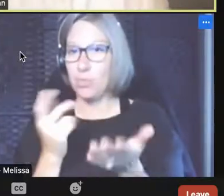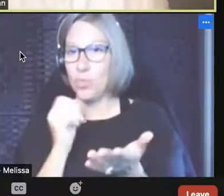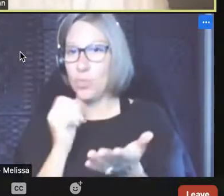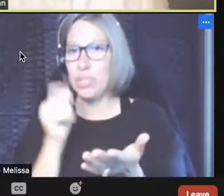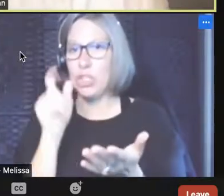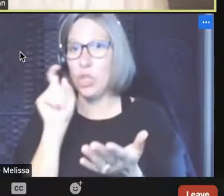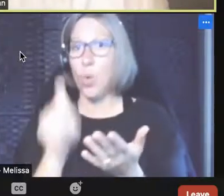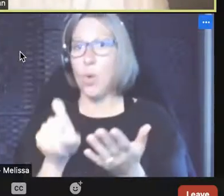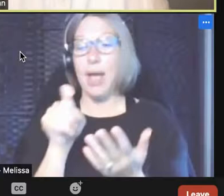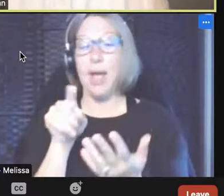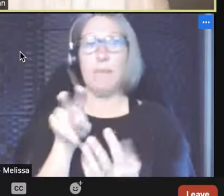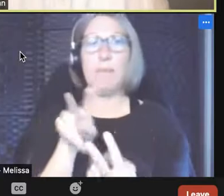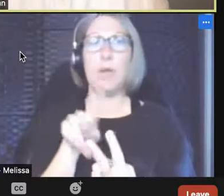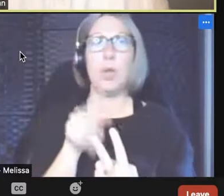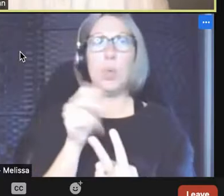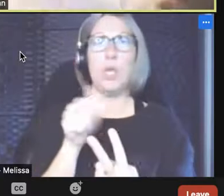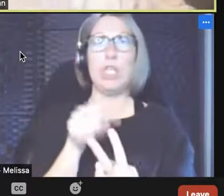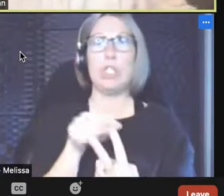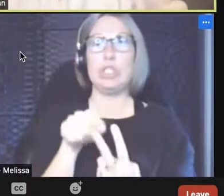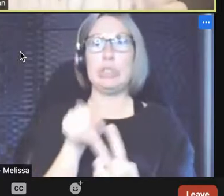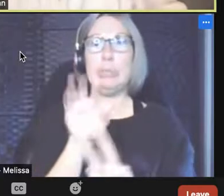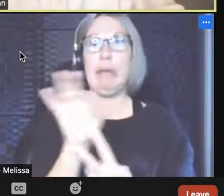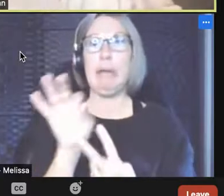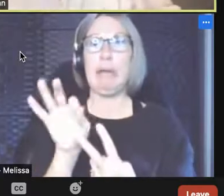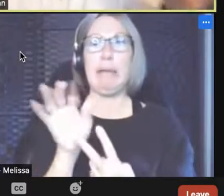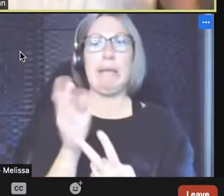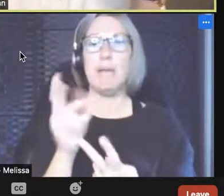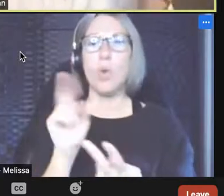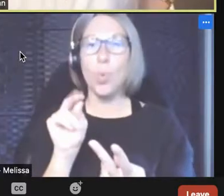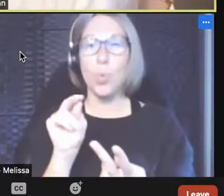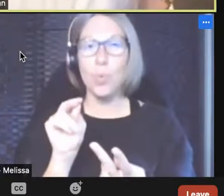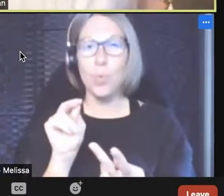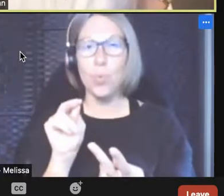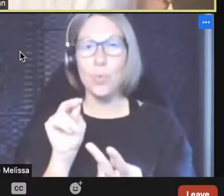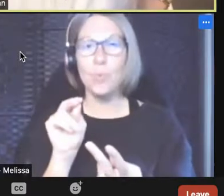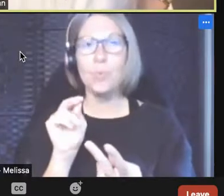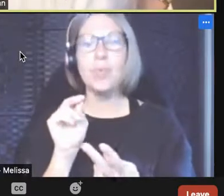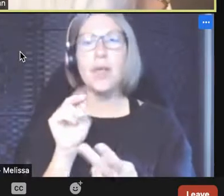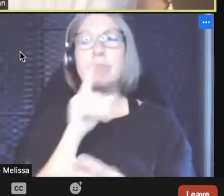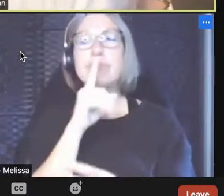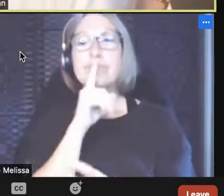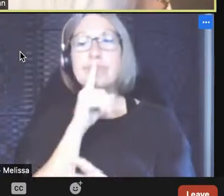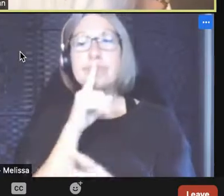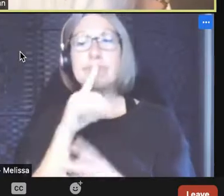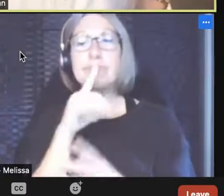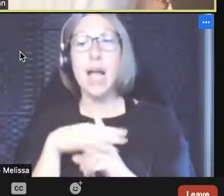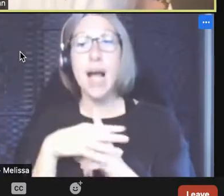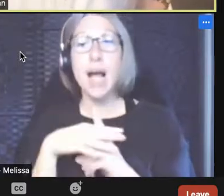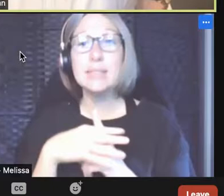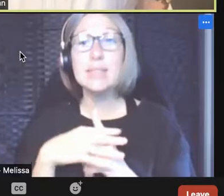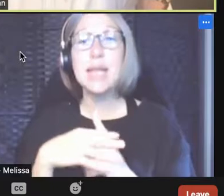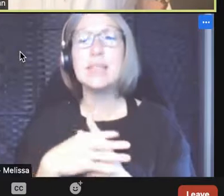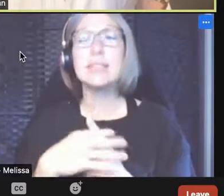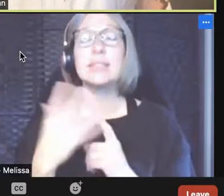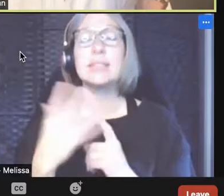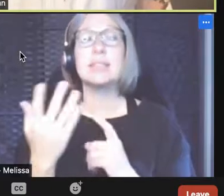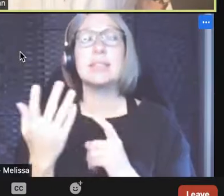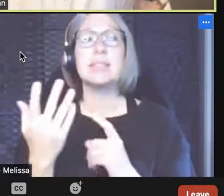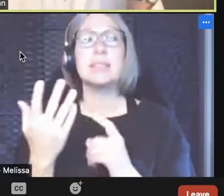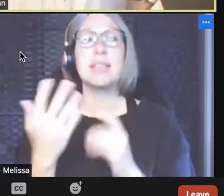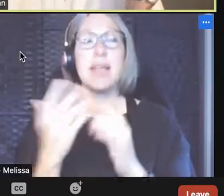or, but if we don't put it within a context, if we don't put it within a context of how